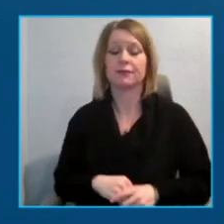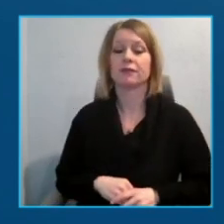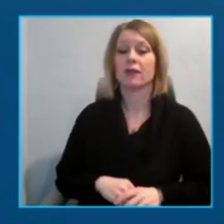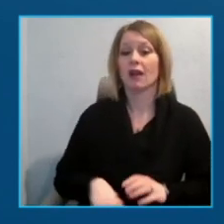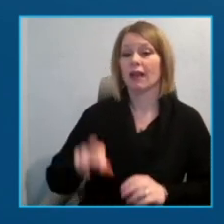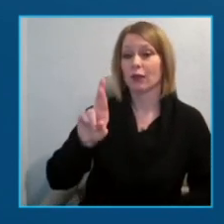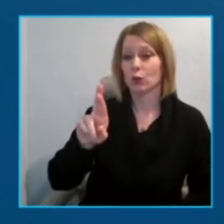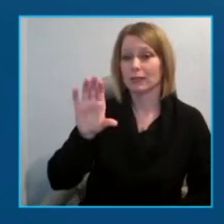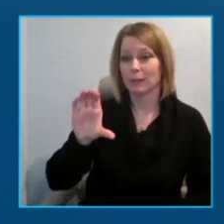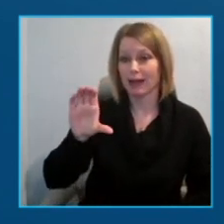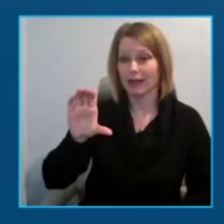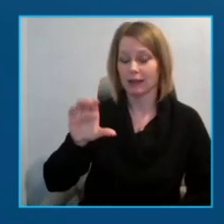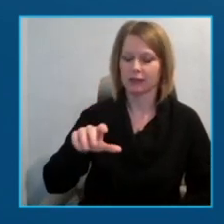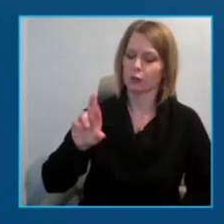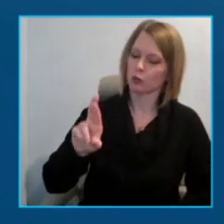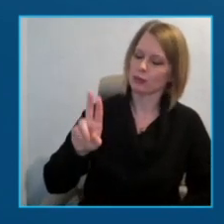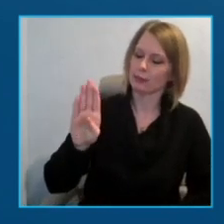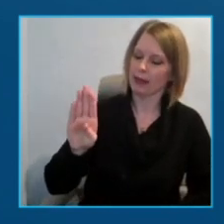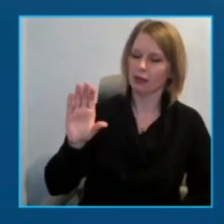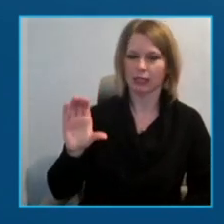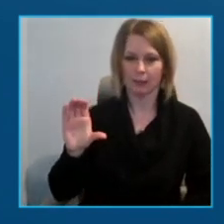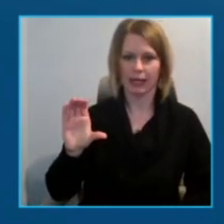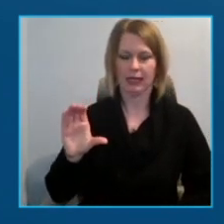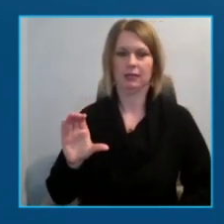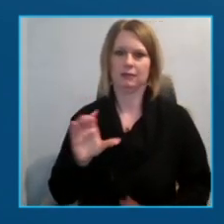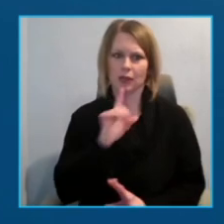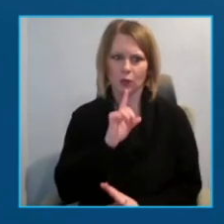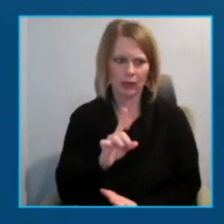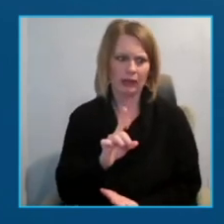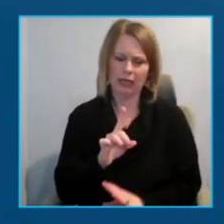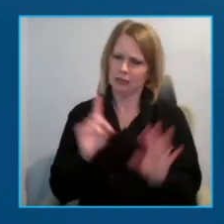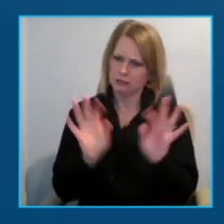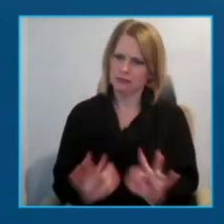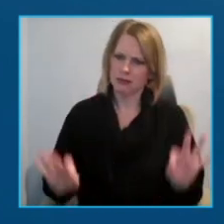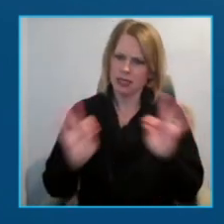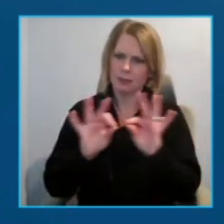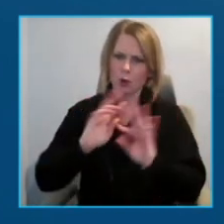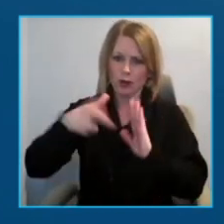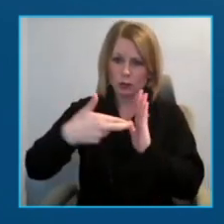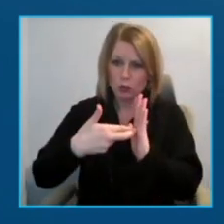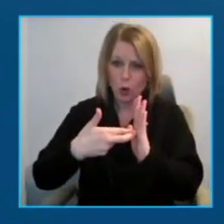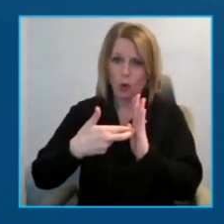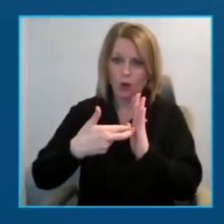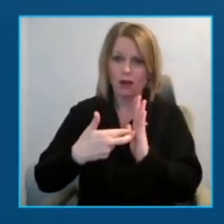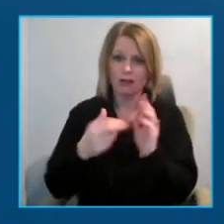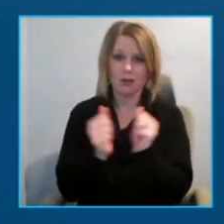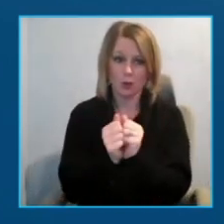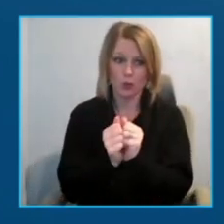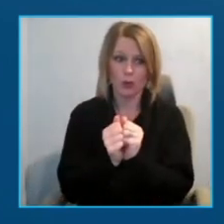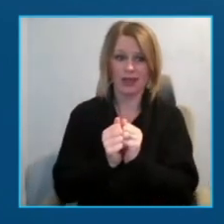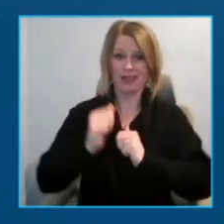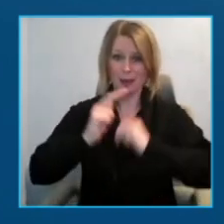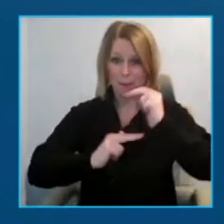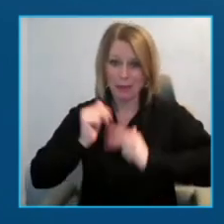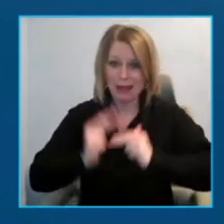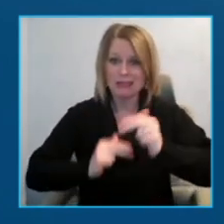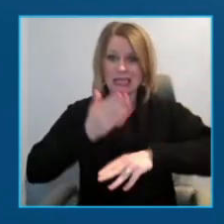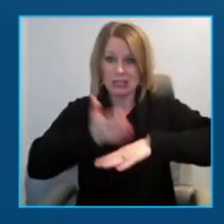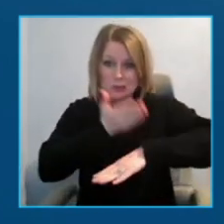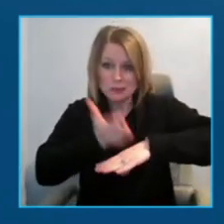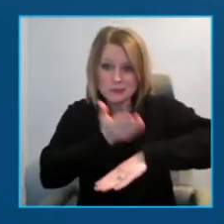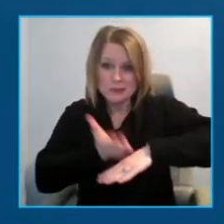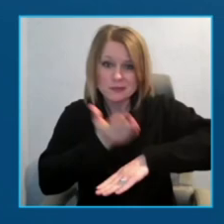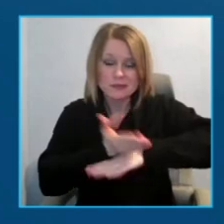an indispensable role in our rebuilding of infrastructure, and perhaps